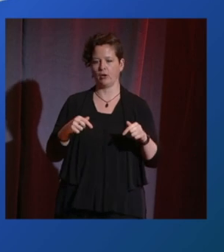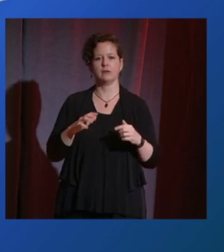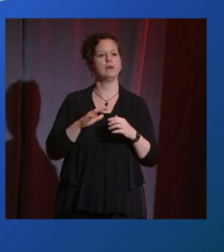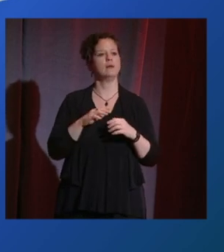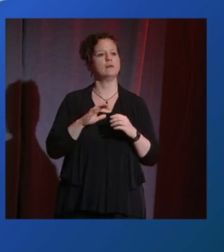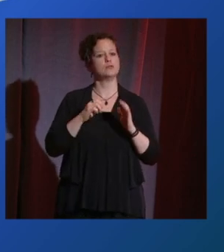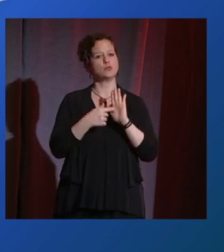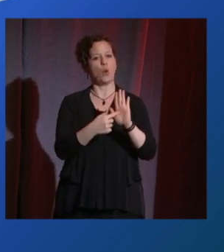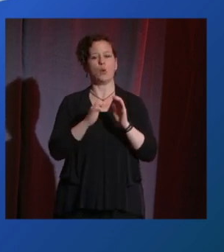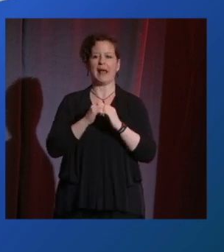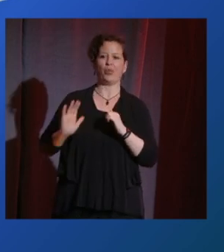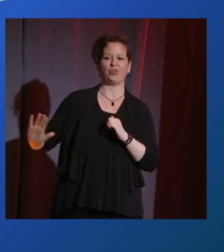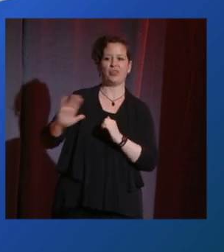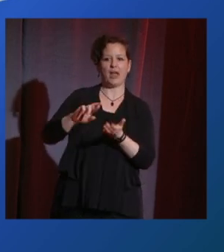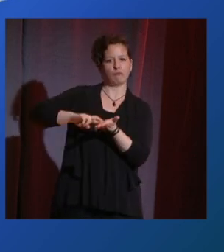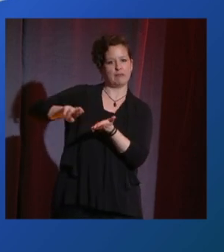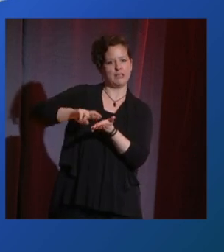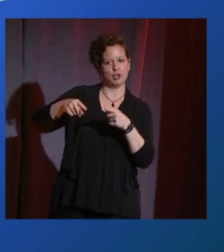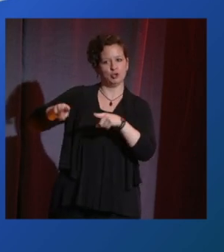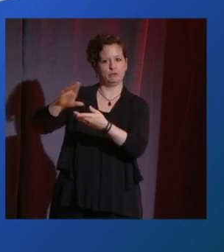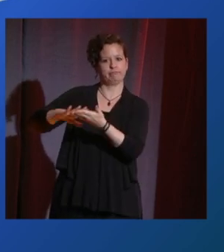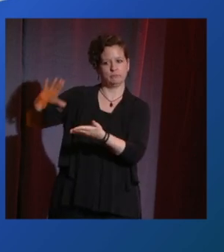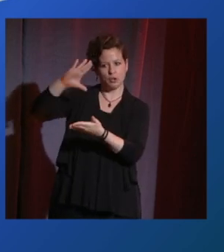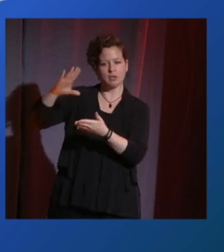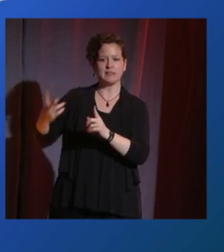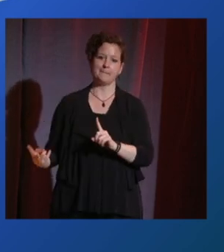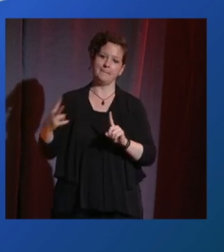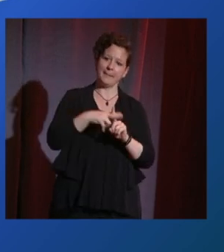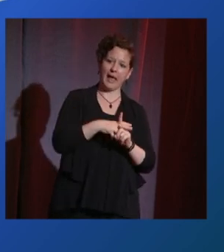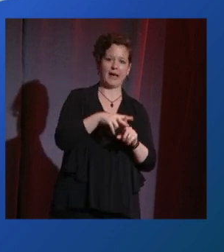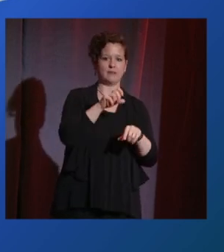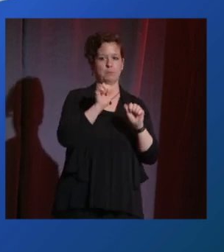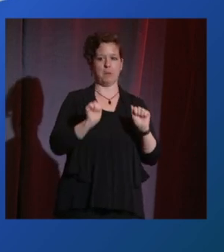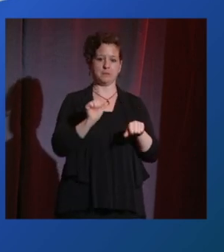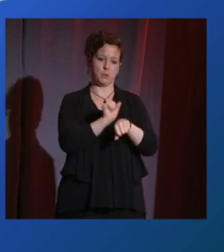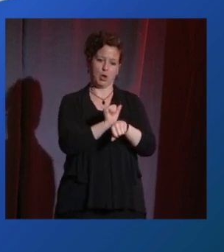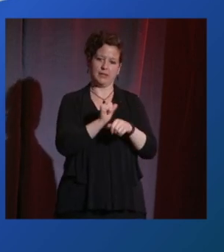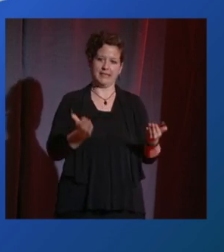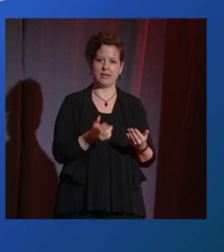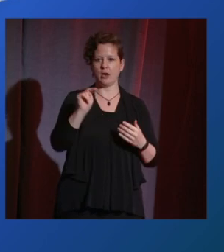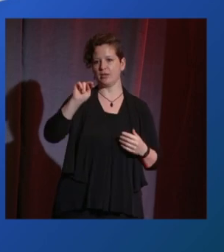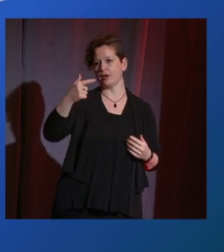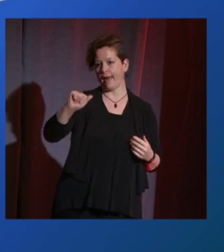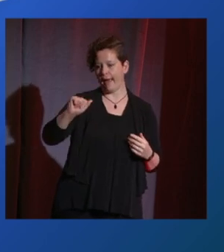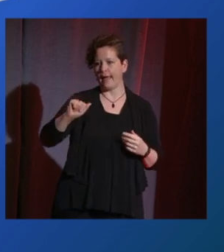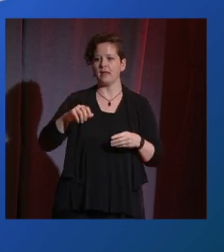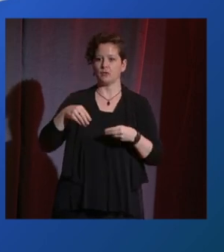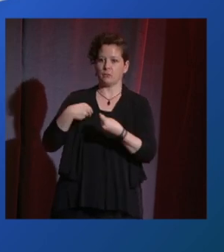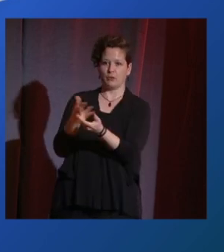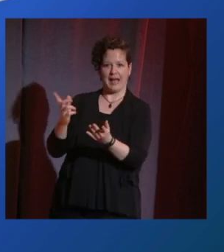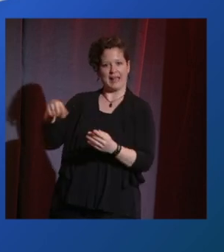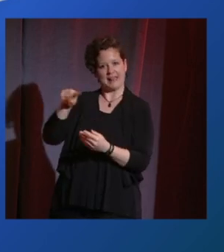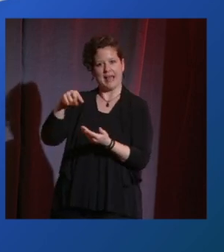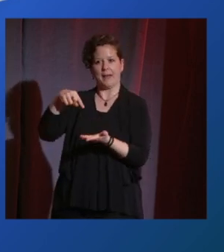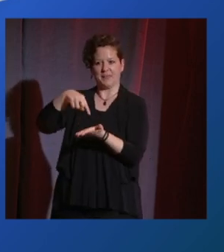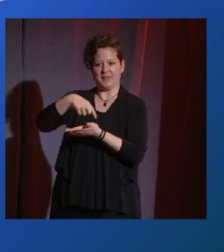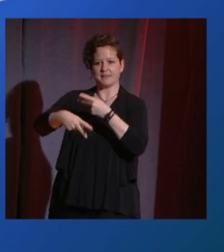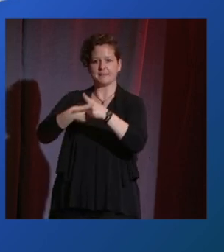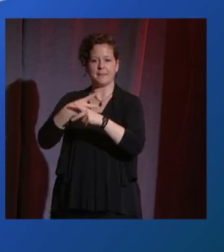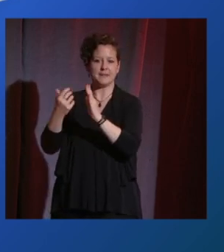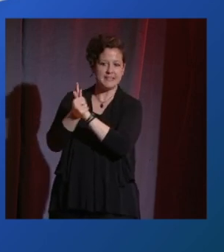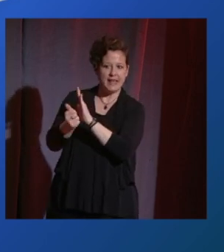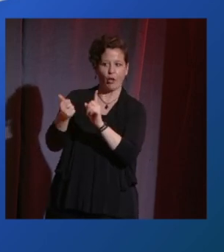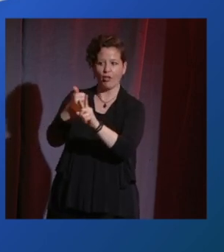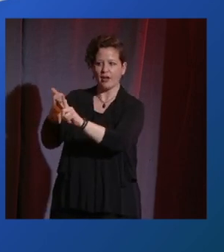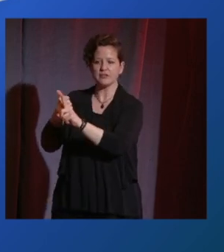research um could apply to NGA and it's giving them those skills they're going home and talking about it the community is